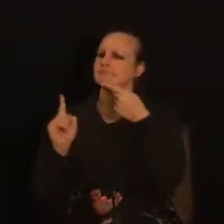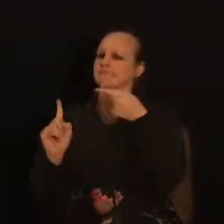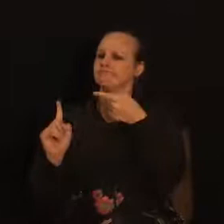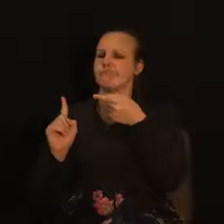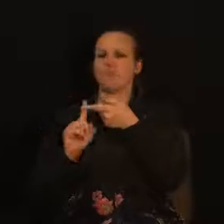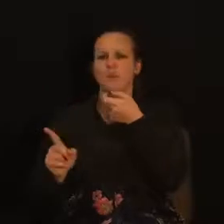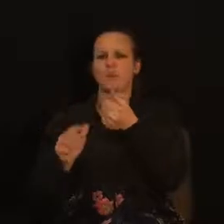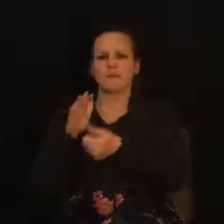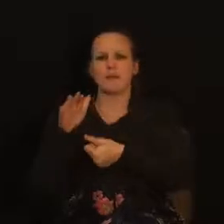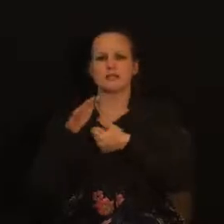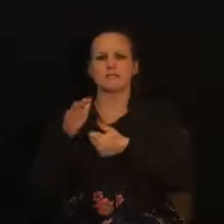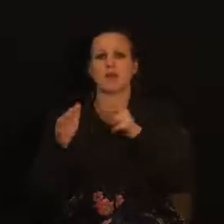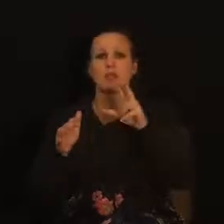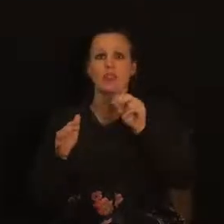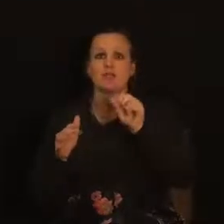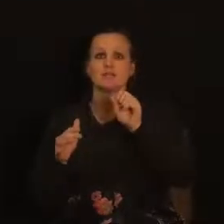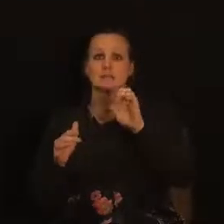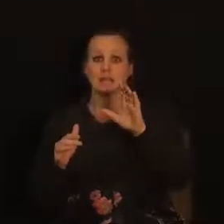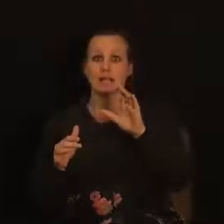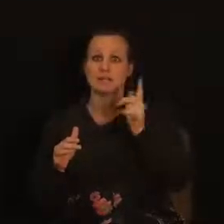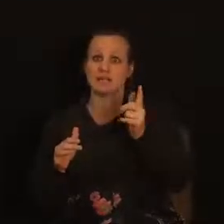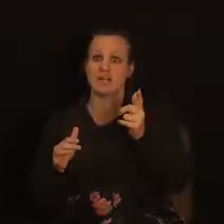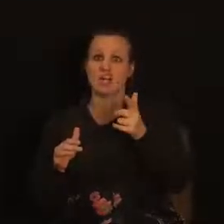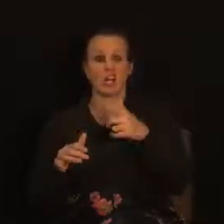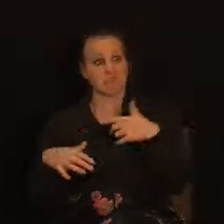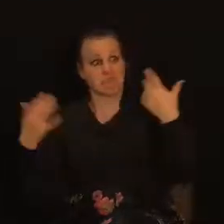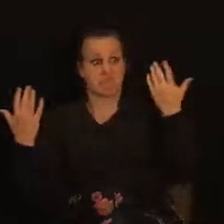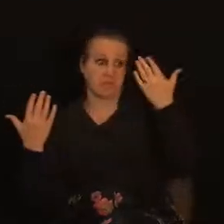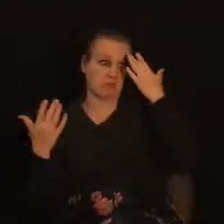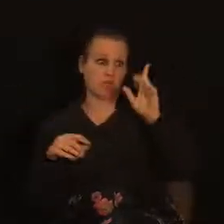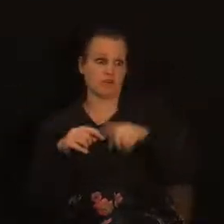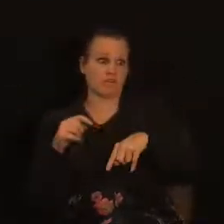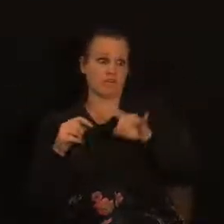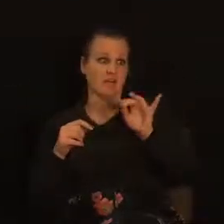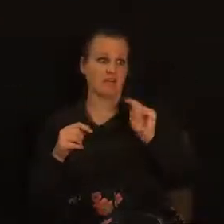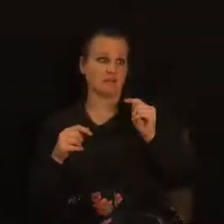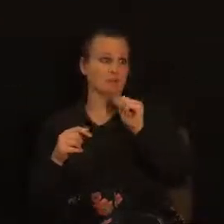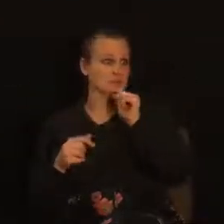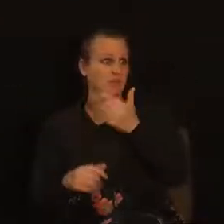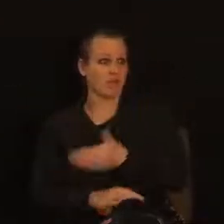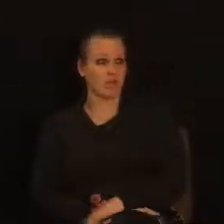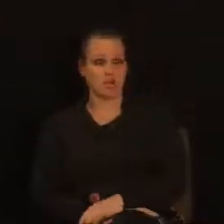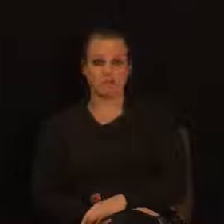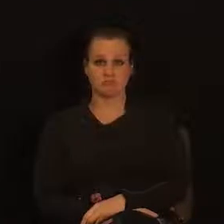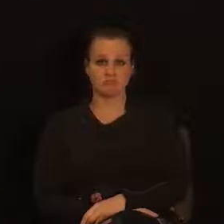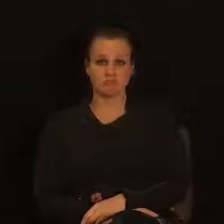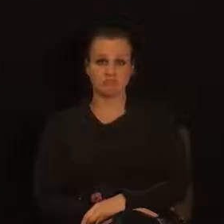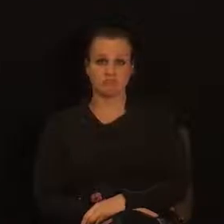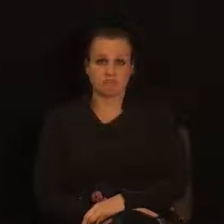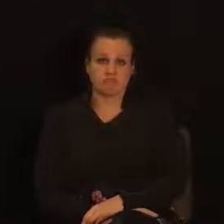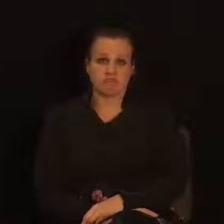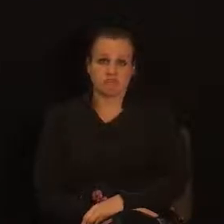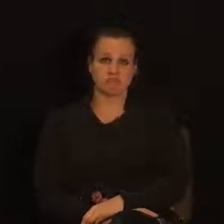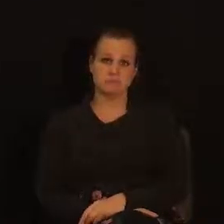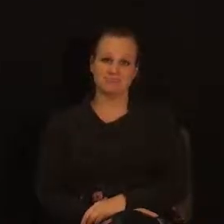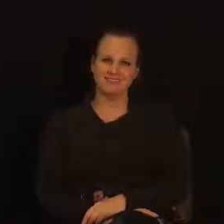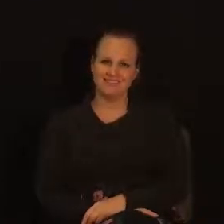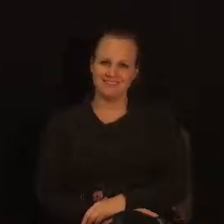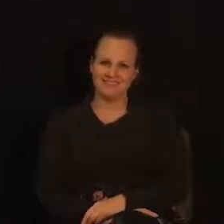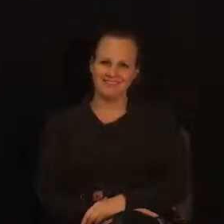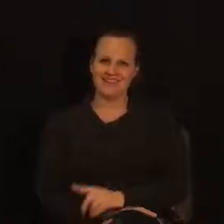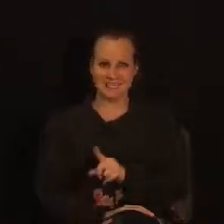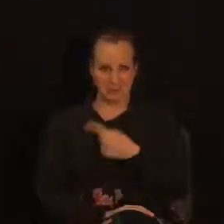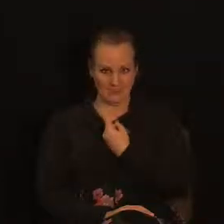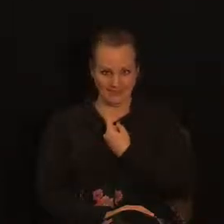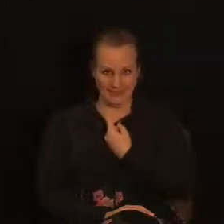like, I don't know, I couldn't find it, it's not there. You know, is that only me? Like, I'm sure your kids